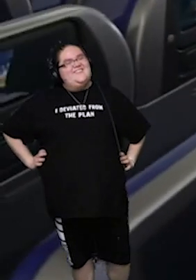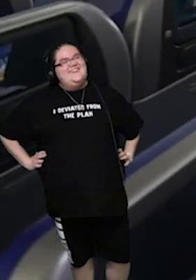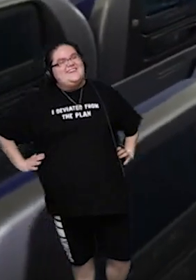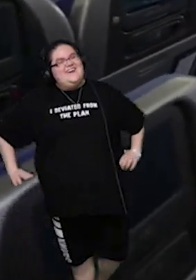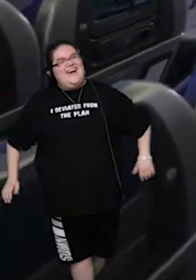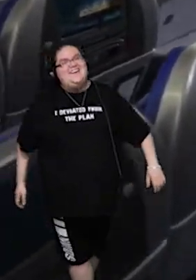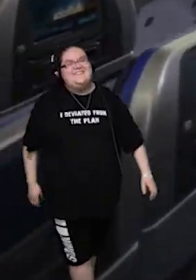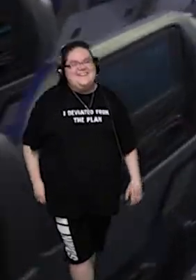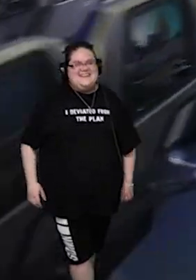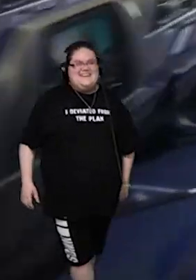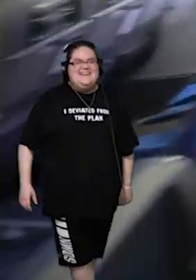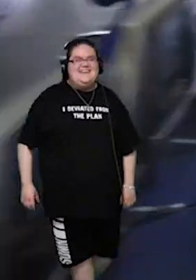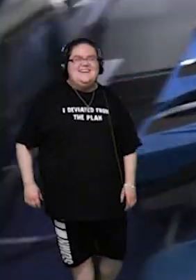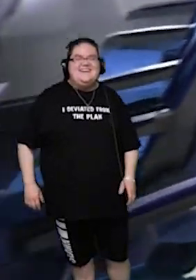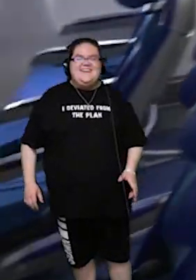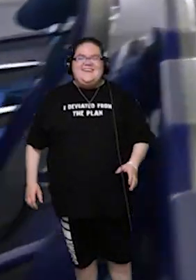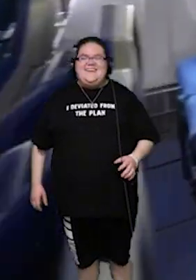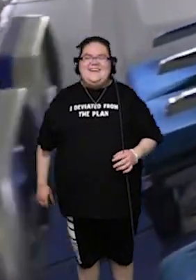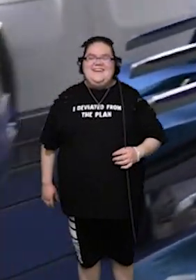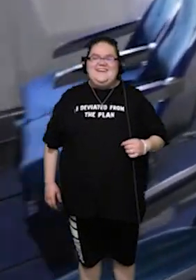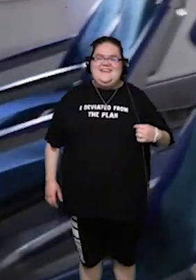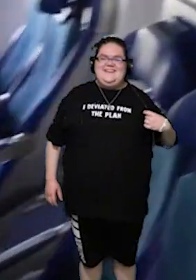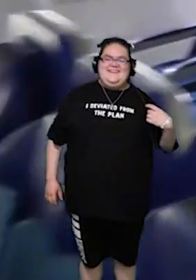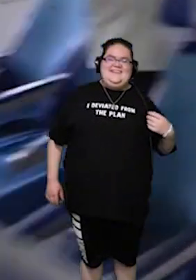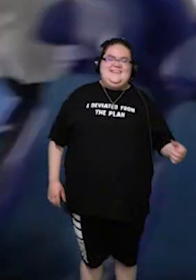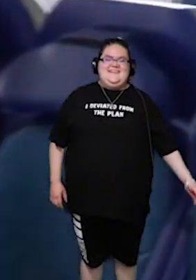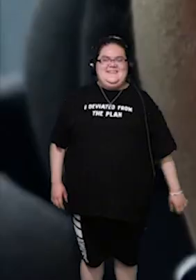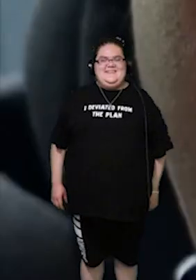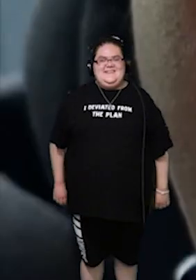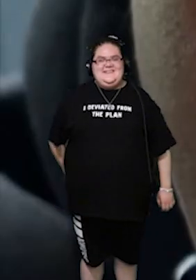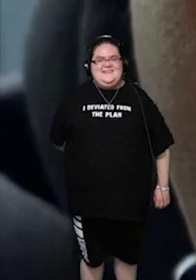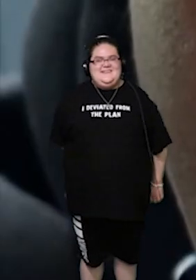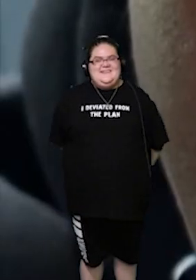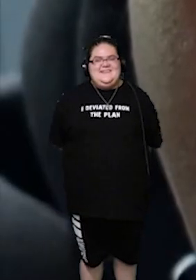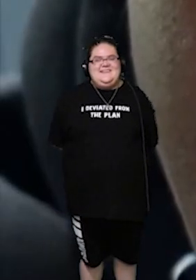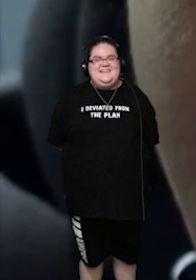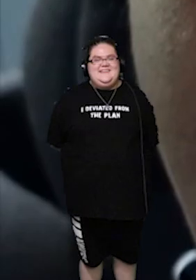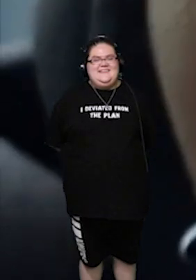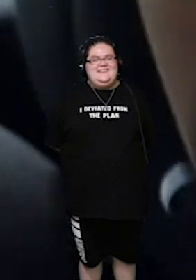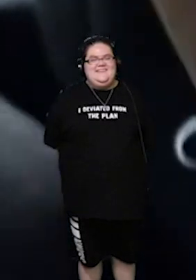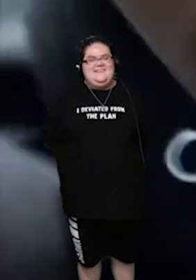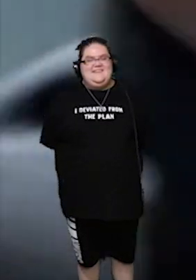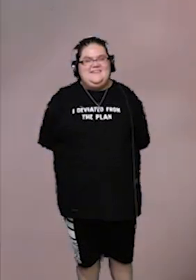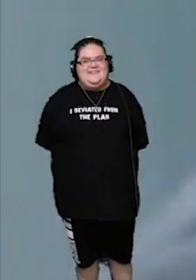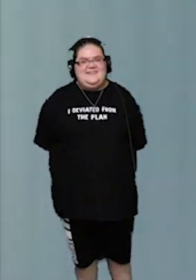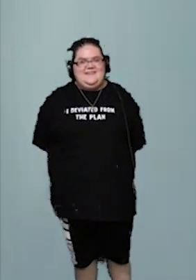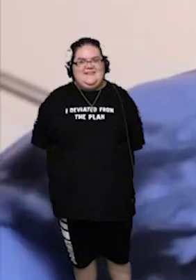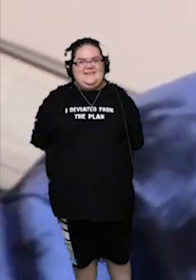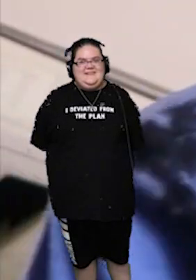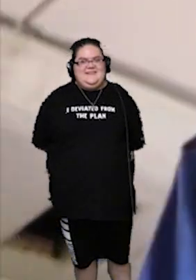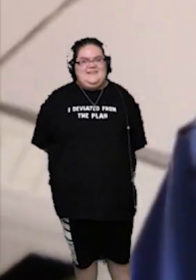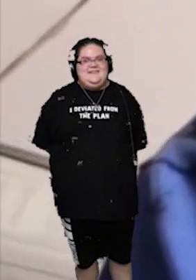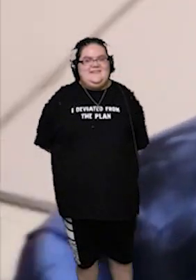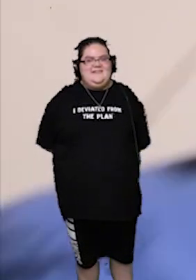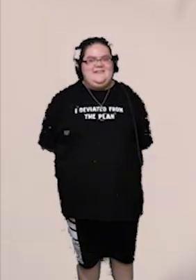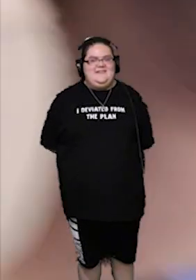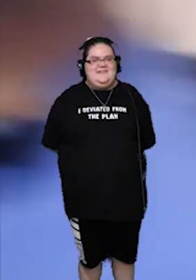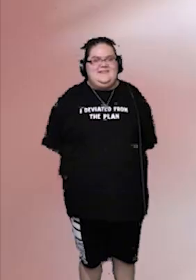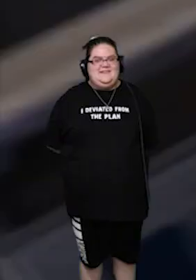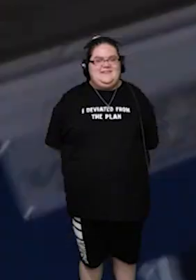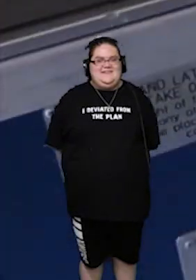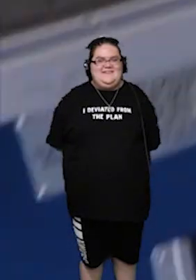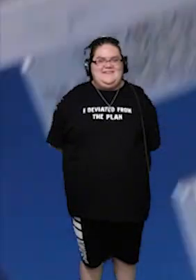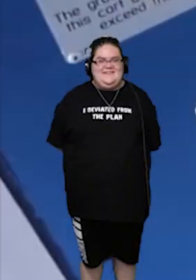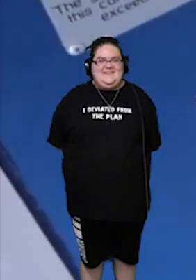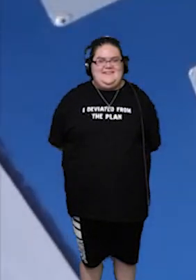my God, Harry. I'm sweating my balls off. I was just off. Farting across his row. You know, I reckon Zerka's in that toilet, you know, if we can open it. You reckon someone? Well, I